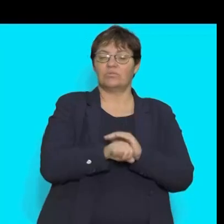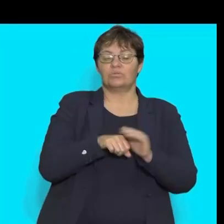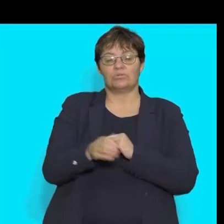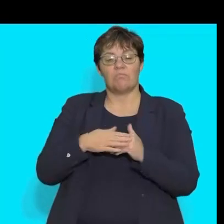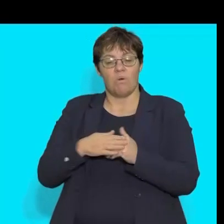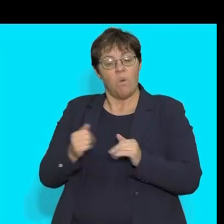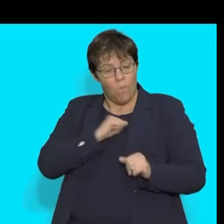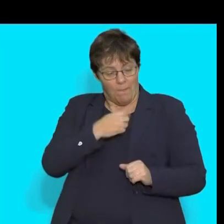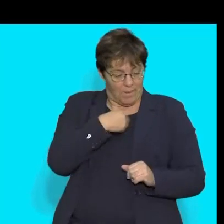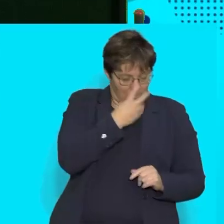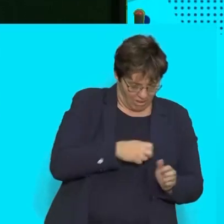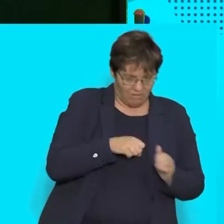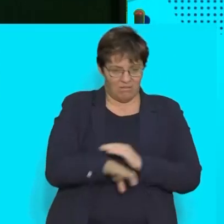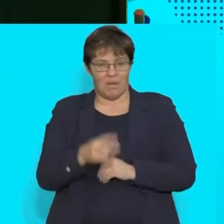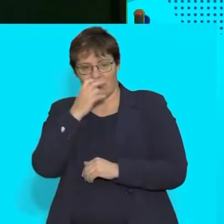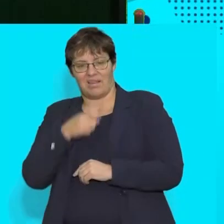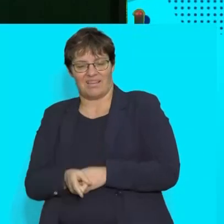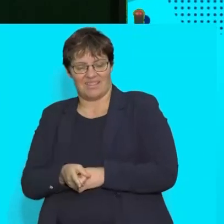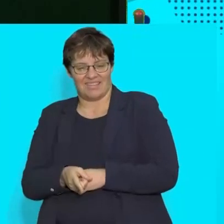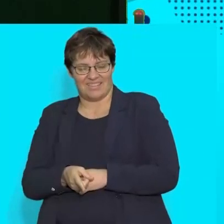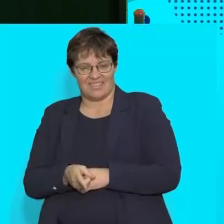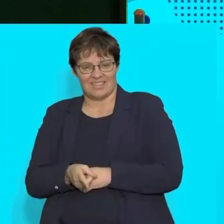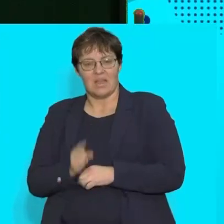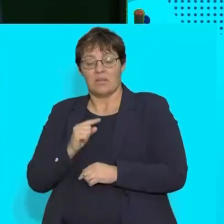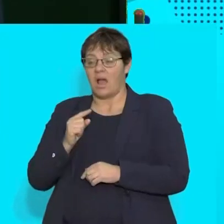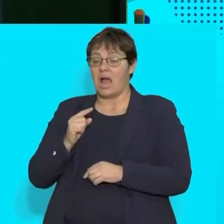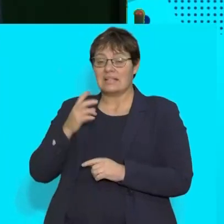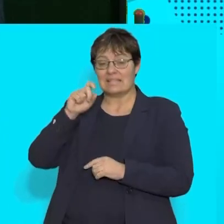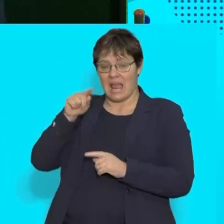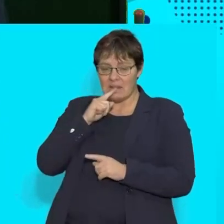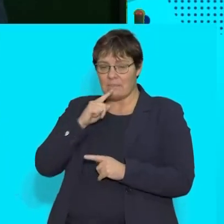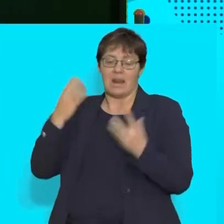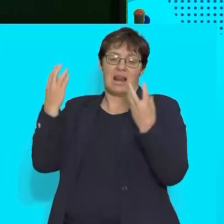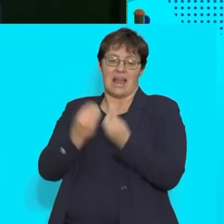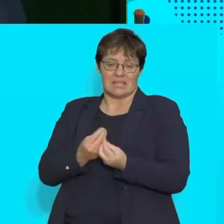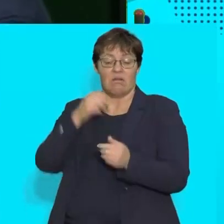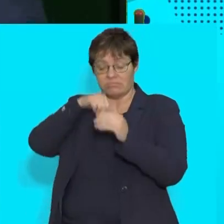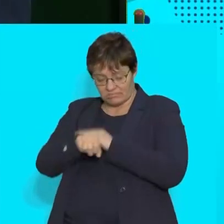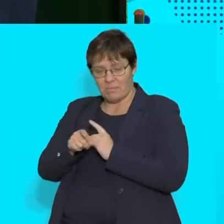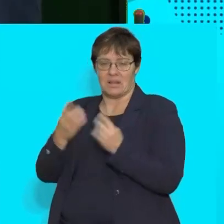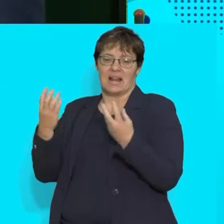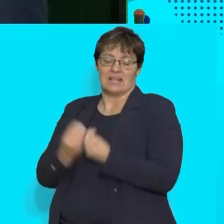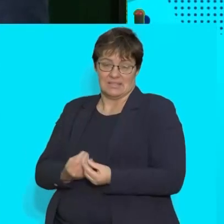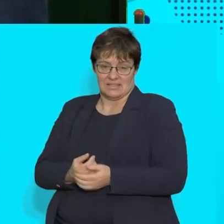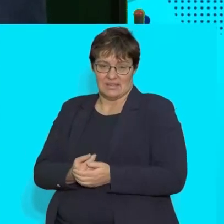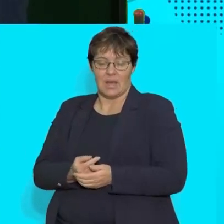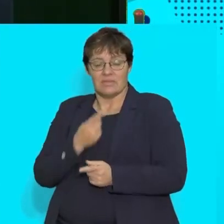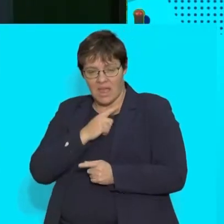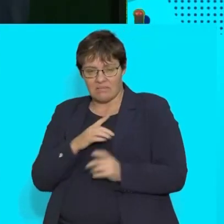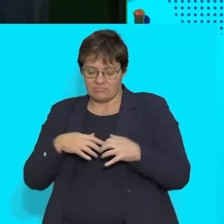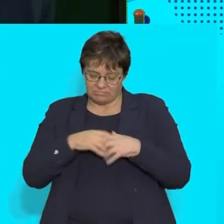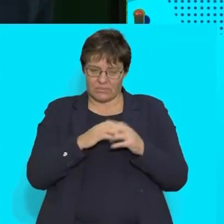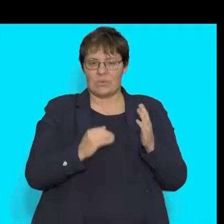more offsprings. And this essentially can lead to what we refer to the formation of a new species that